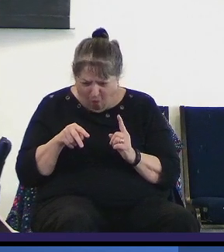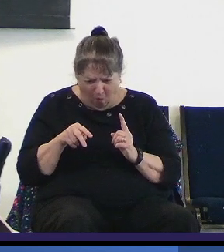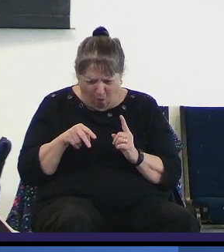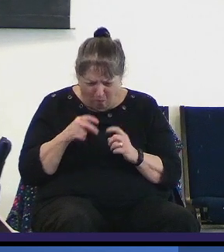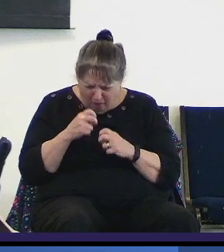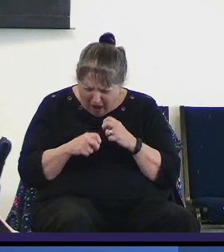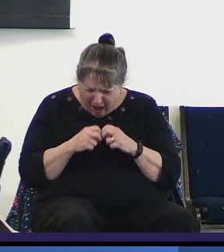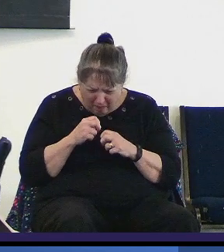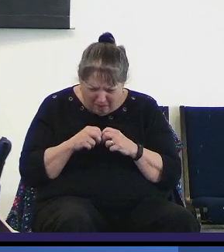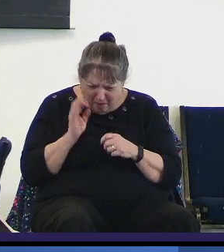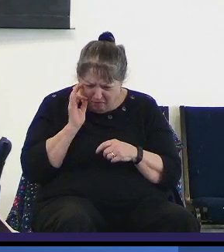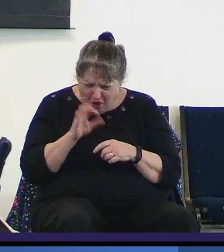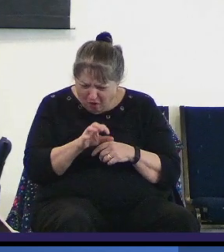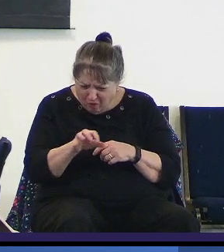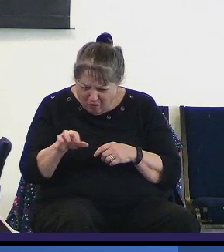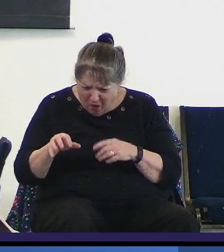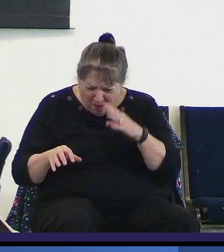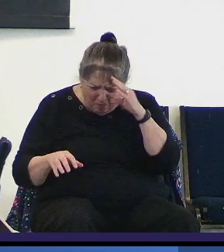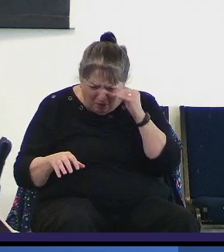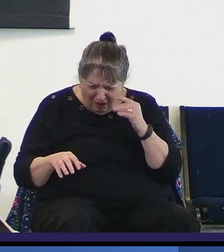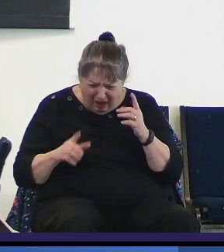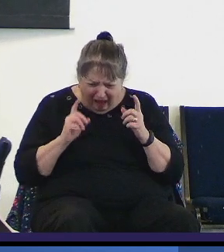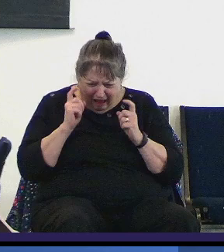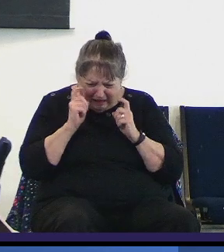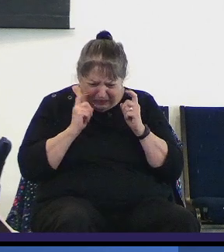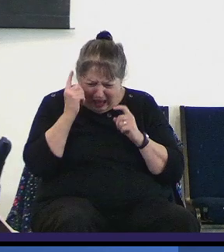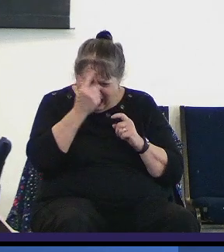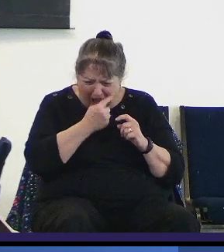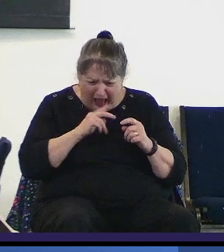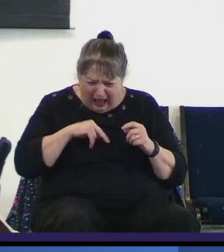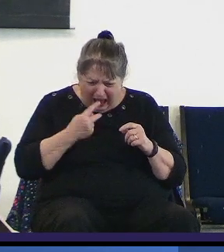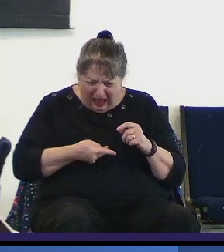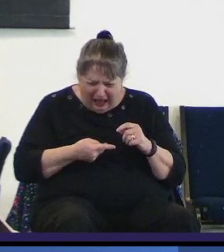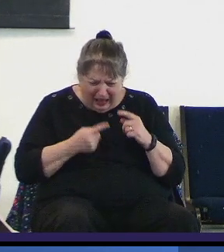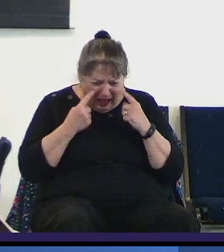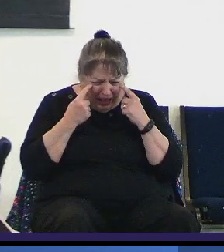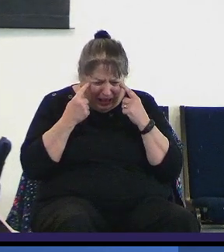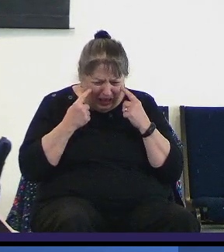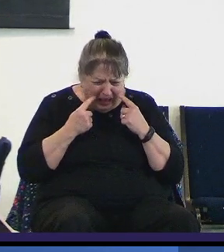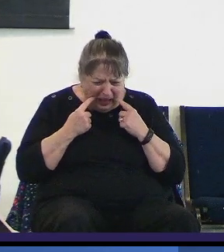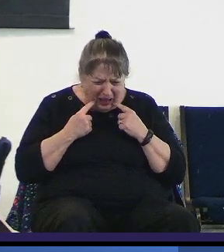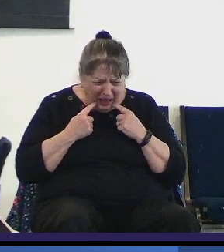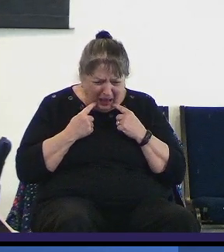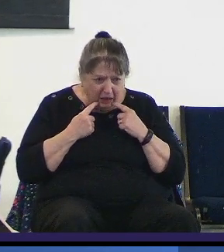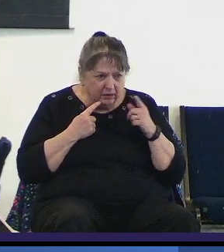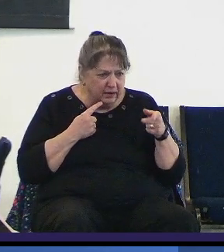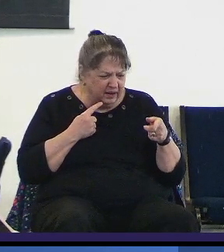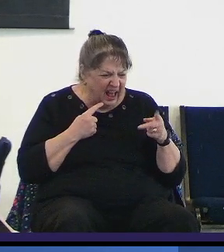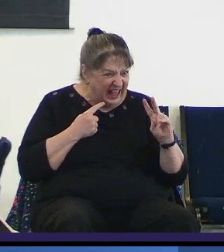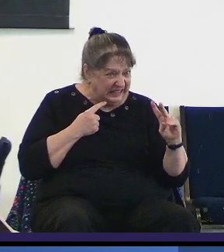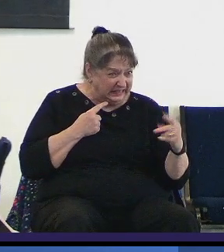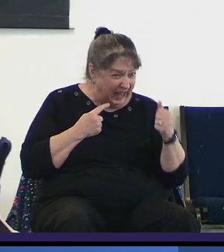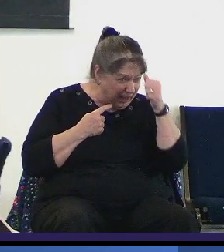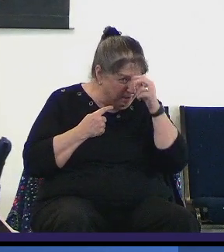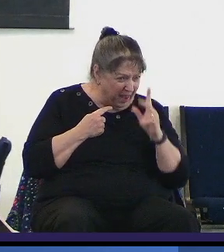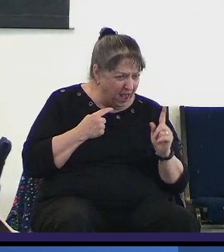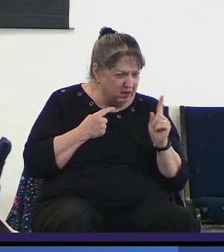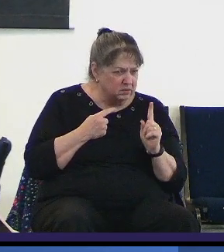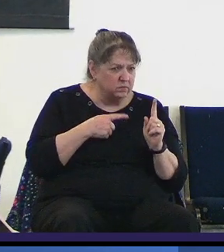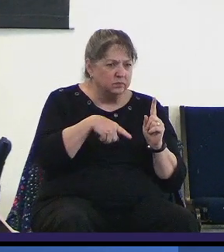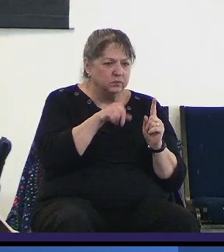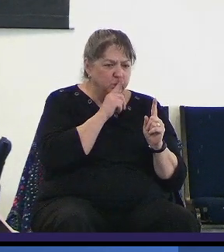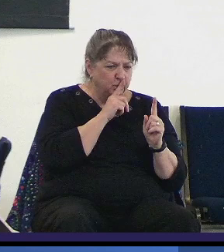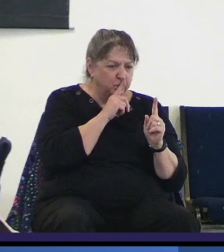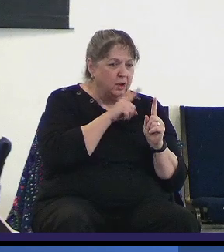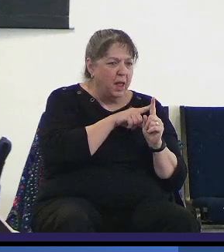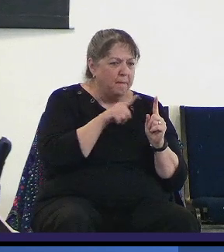fruit, the crippled boy, the distress on his face, and the tears in his eyes. The man said nothing but set